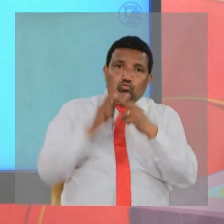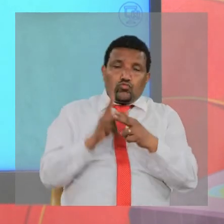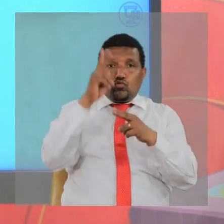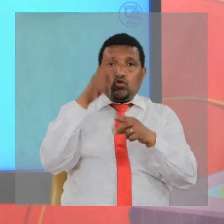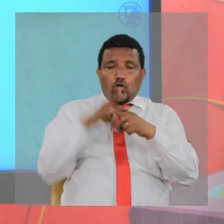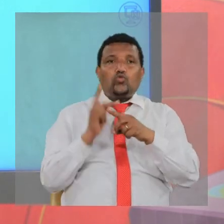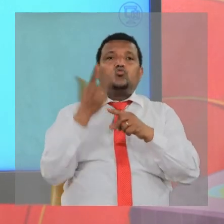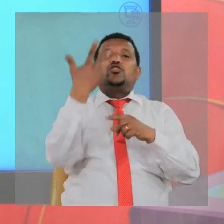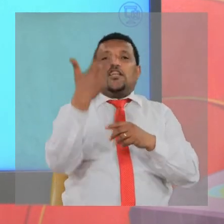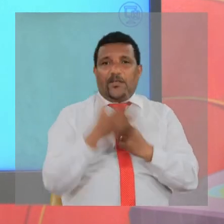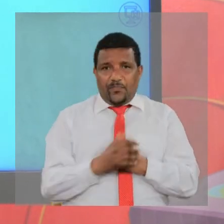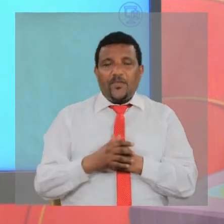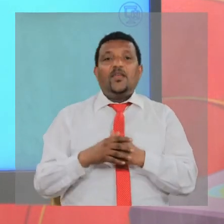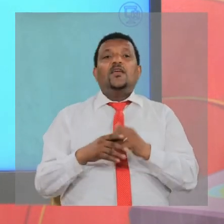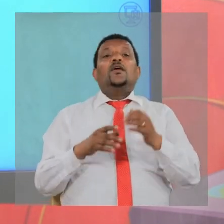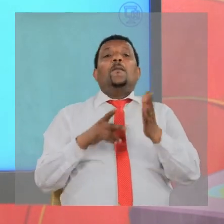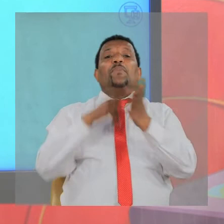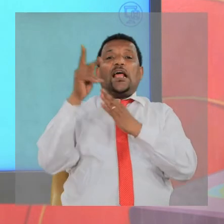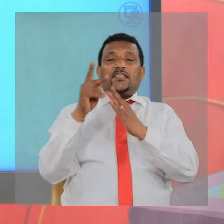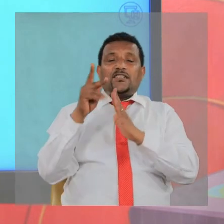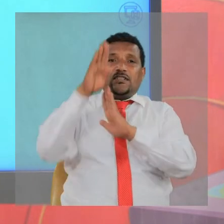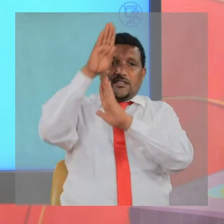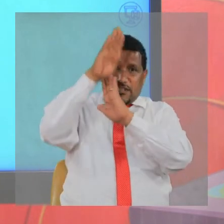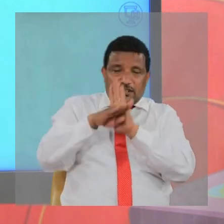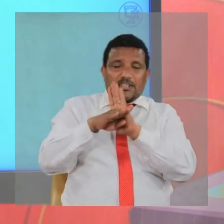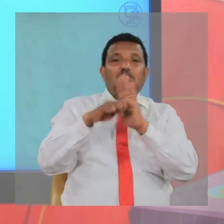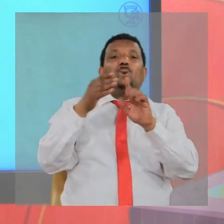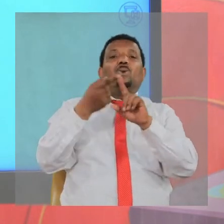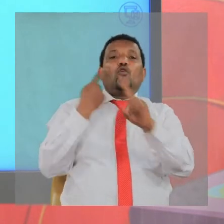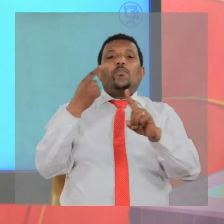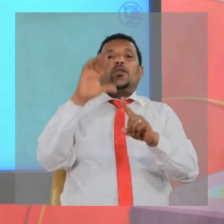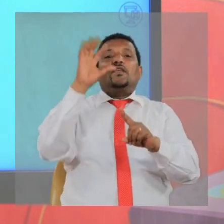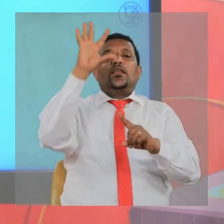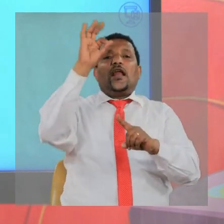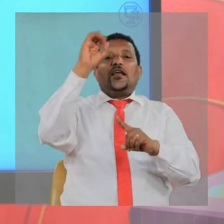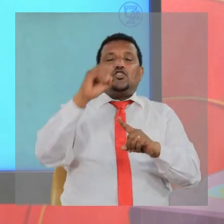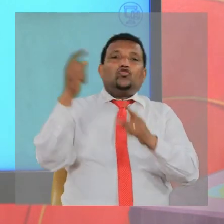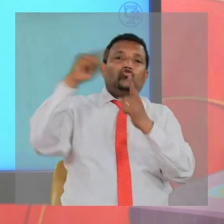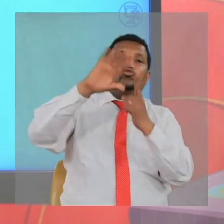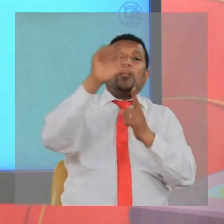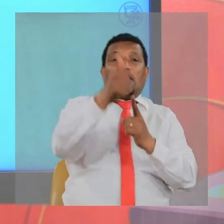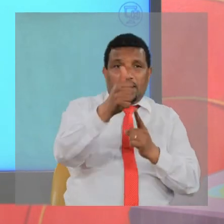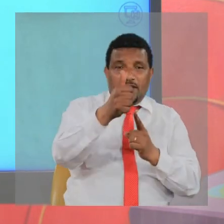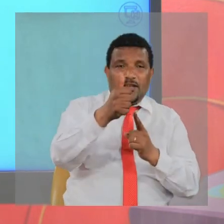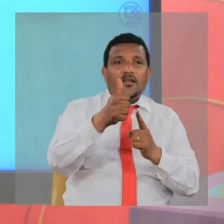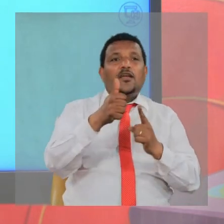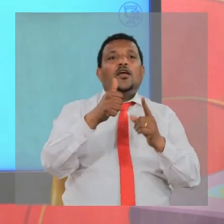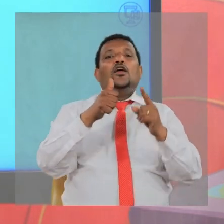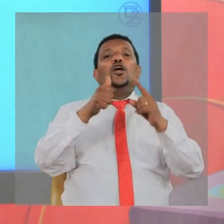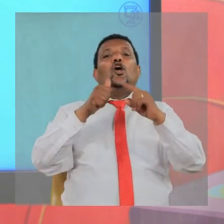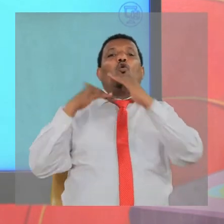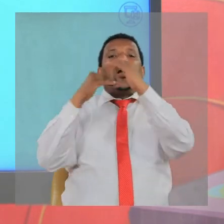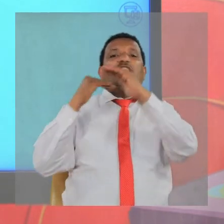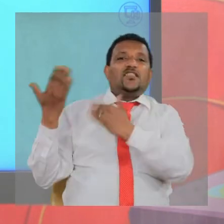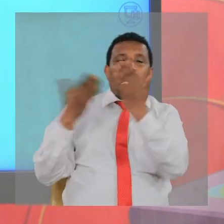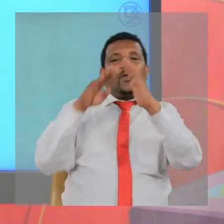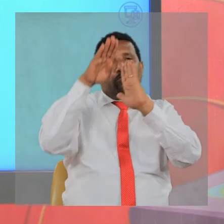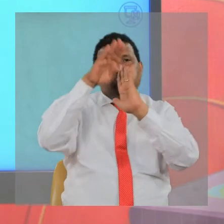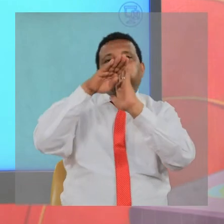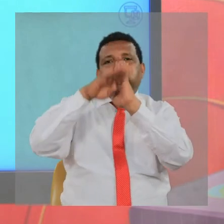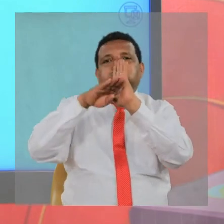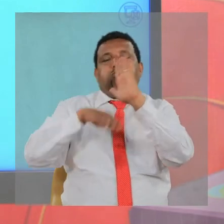to 3, and as price decreases from 90 to 10, then the quantity supplied